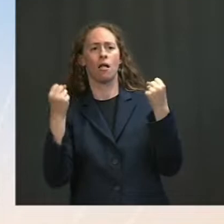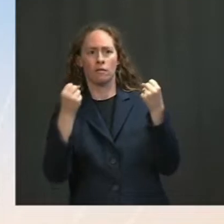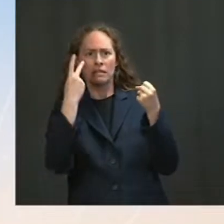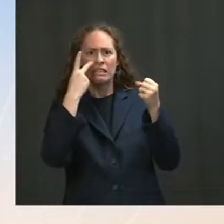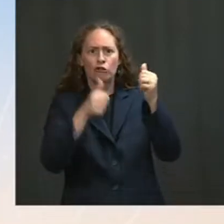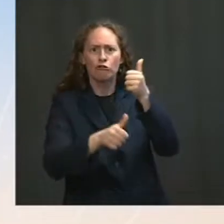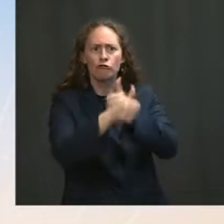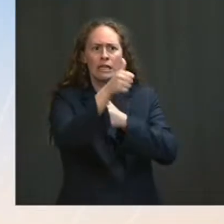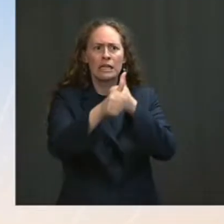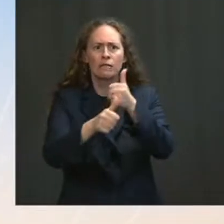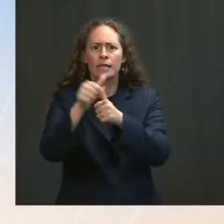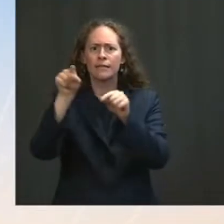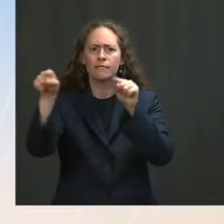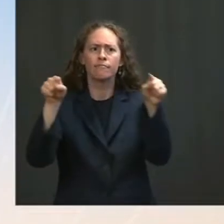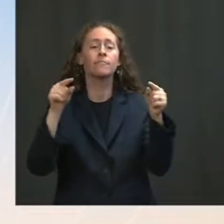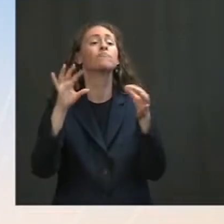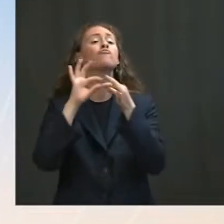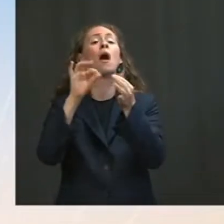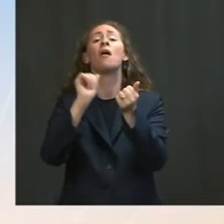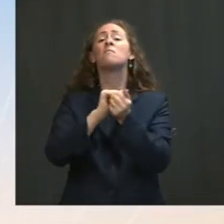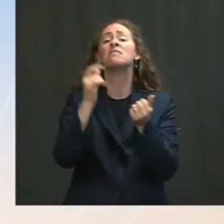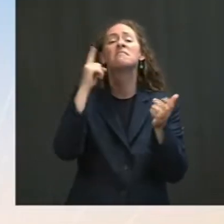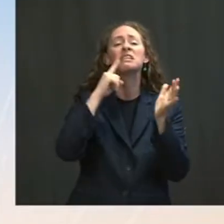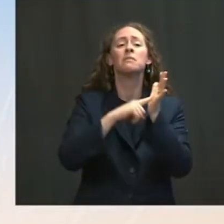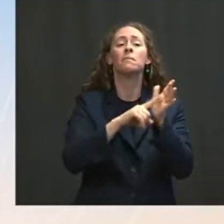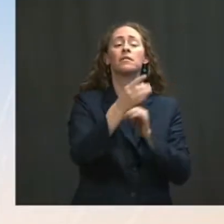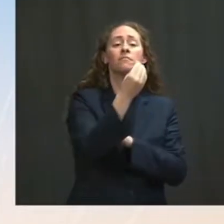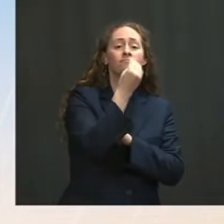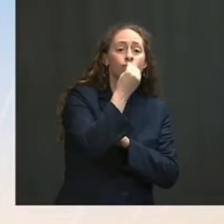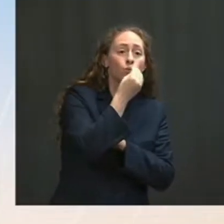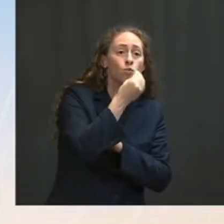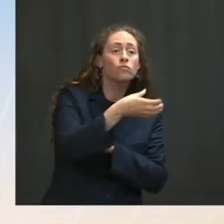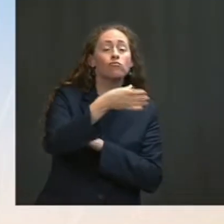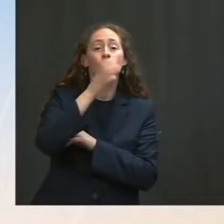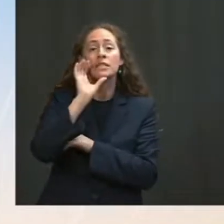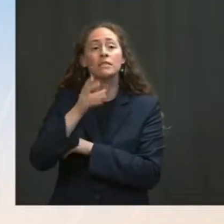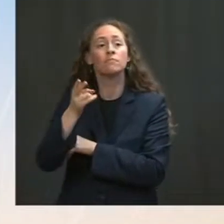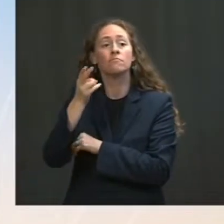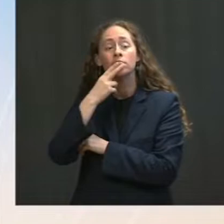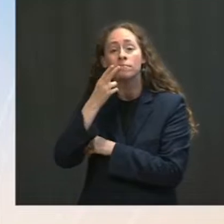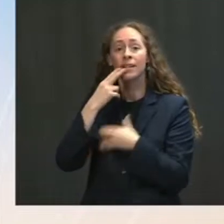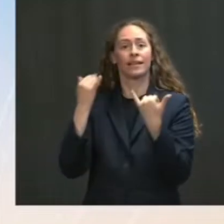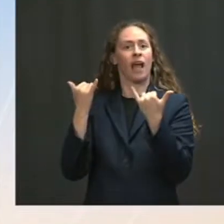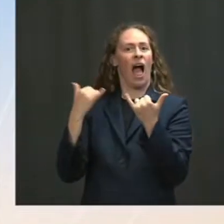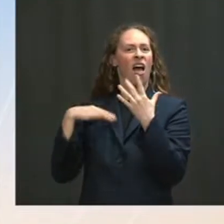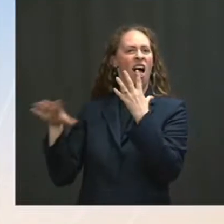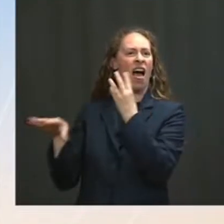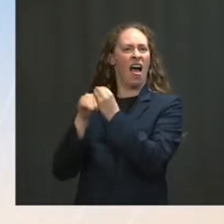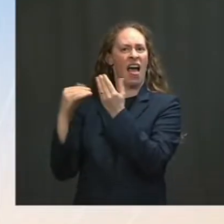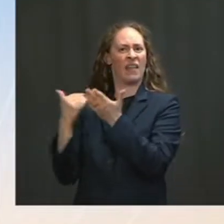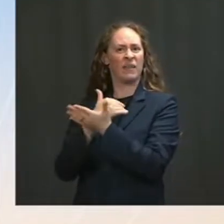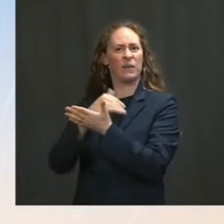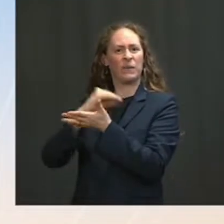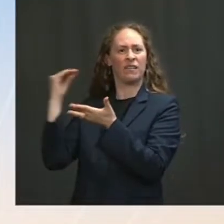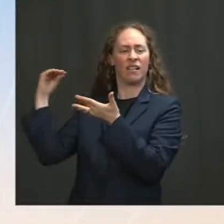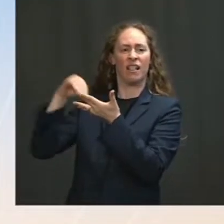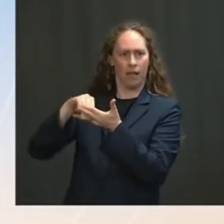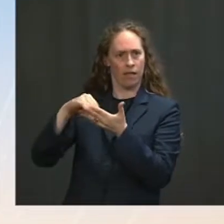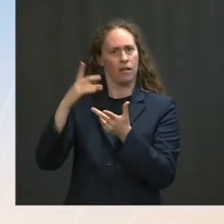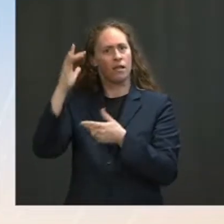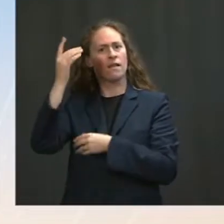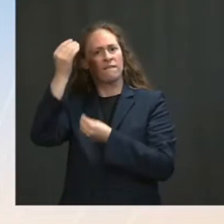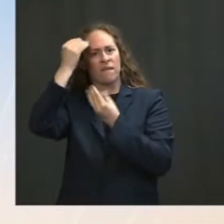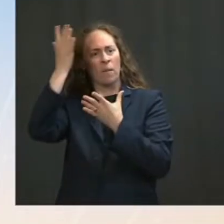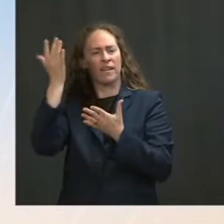and smoke, today we live in a world where misinformation poses an imminent and insidious threat to our nation's health.